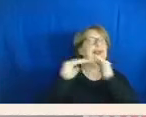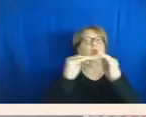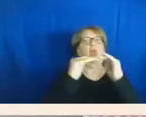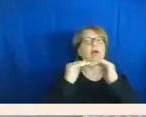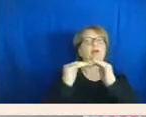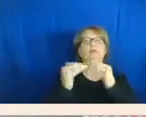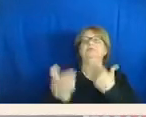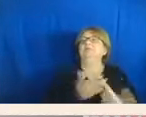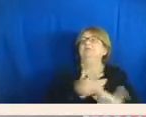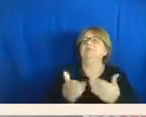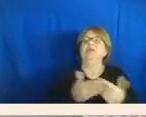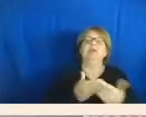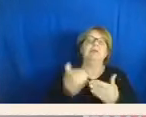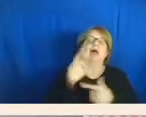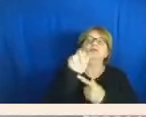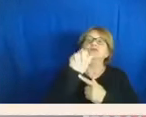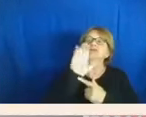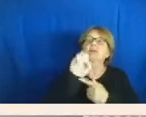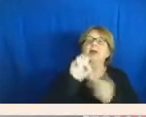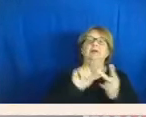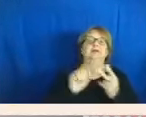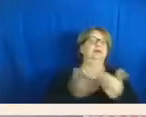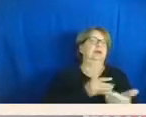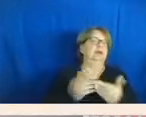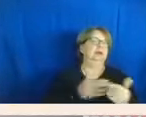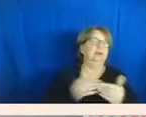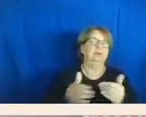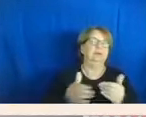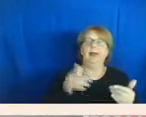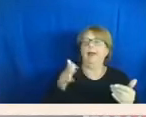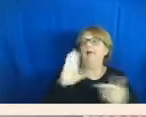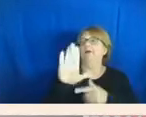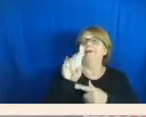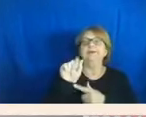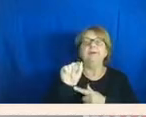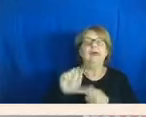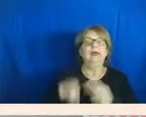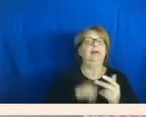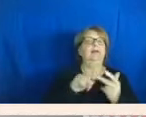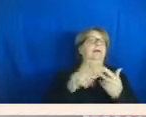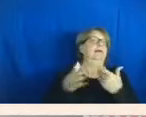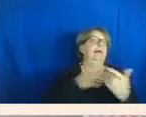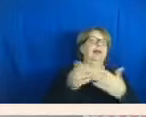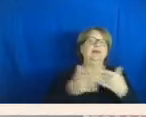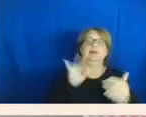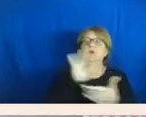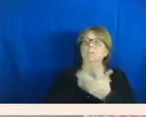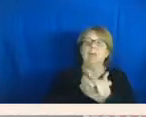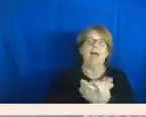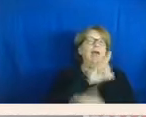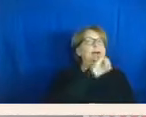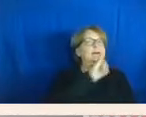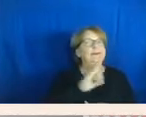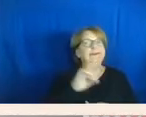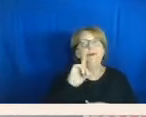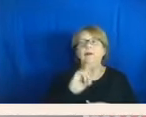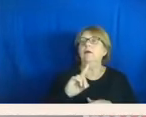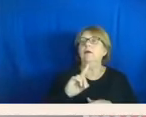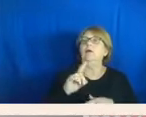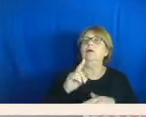race you are. It doesn't matter if you have a disability. It doesn't matter if you're married, if you're single, if you're blue or purple,